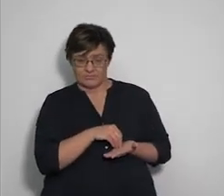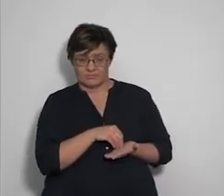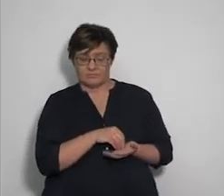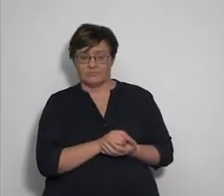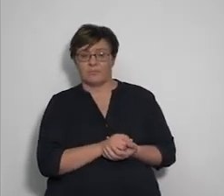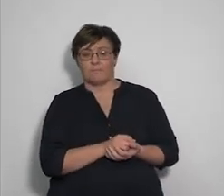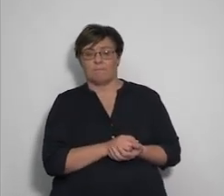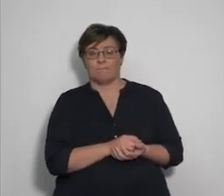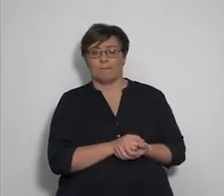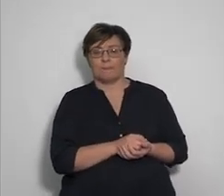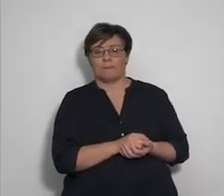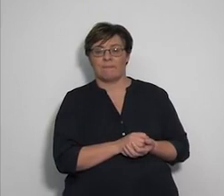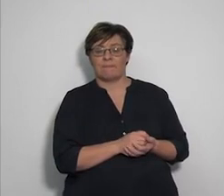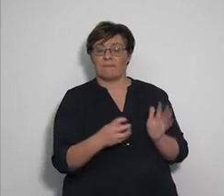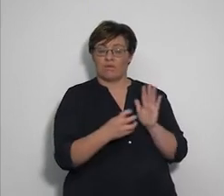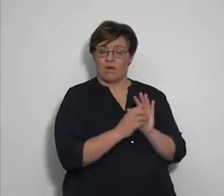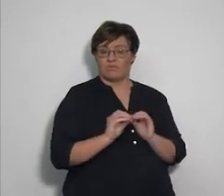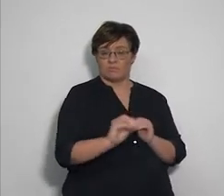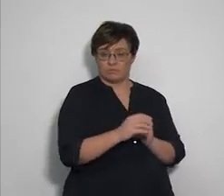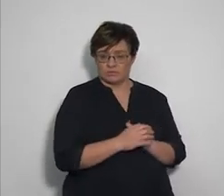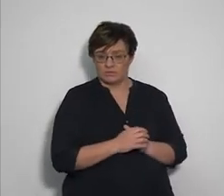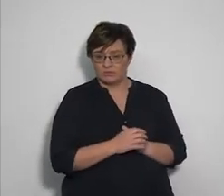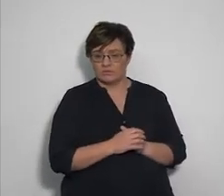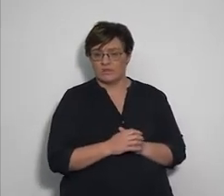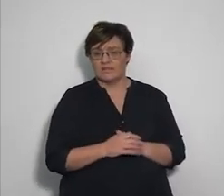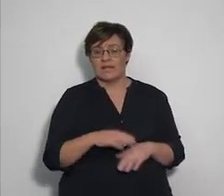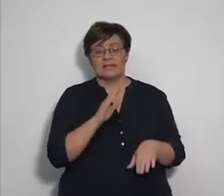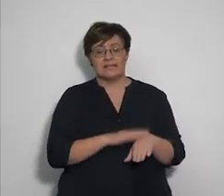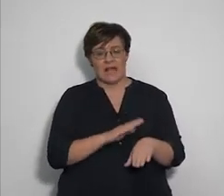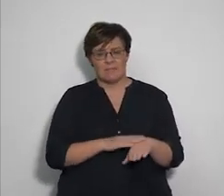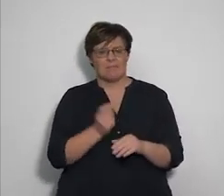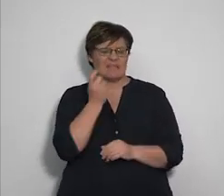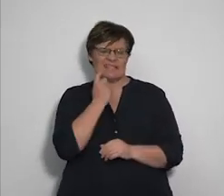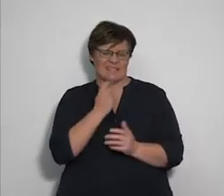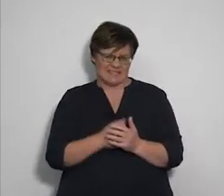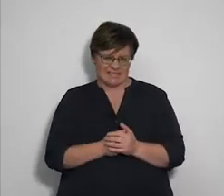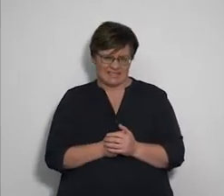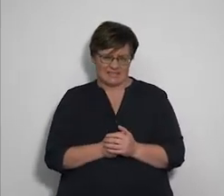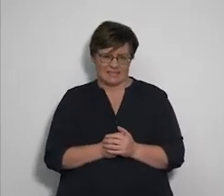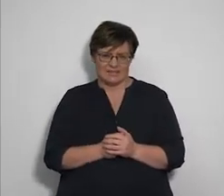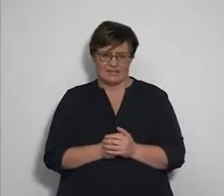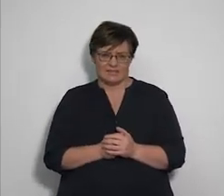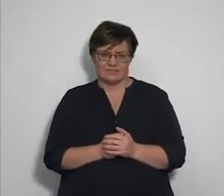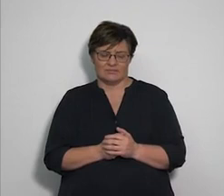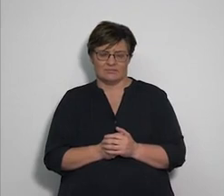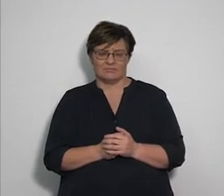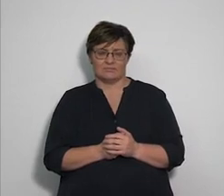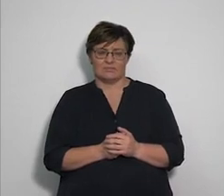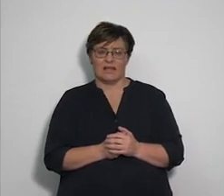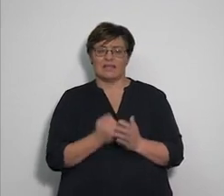table into this graph. We're going to go, time is very easy. Time is